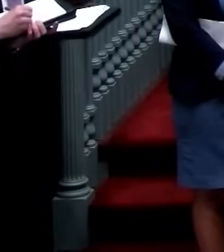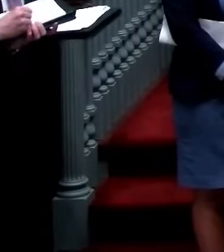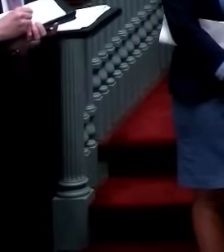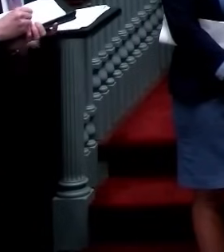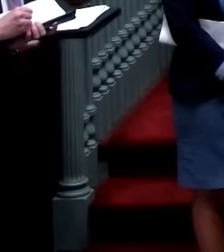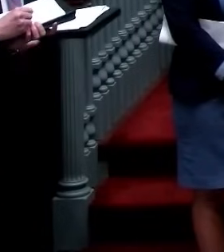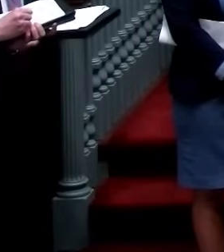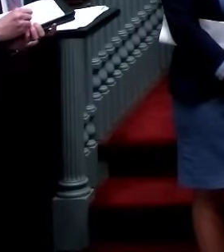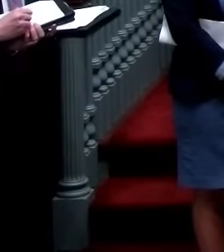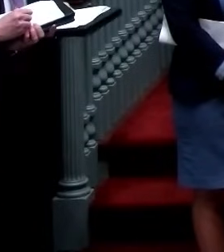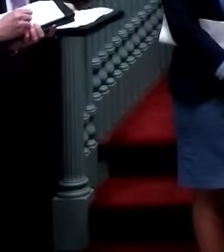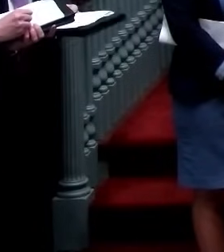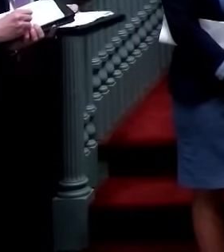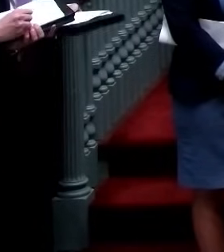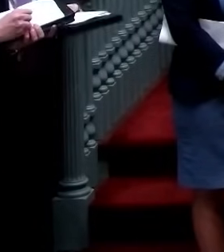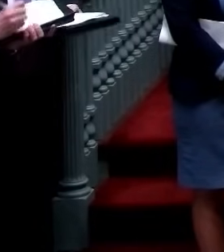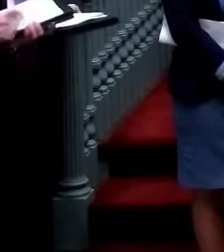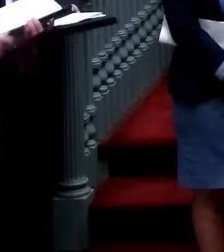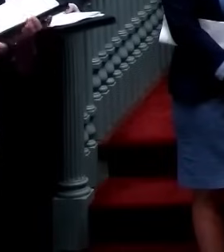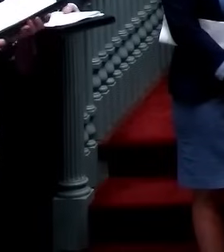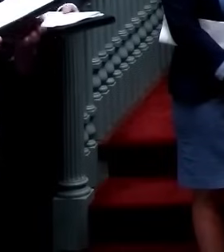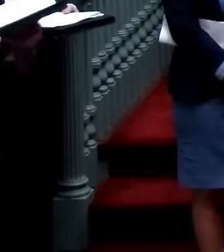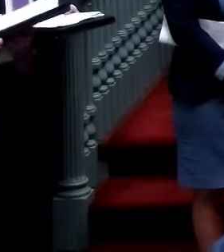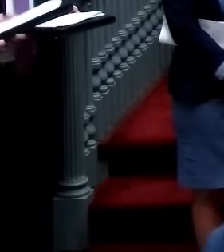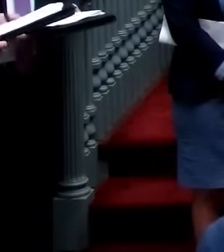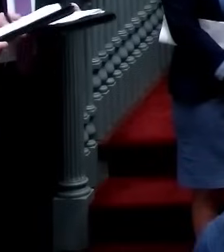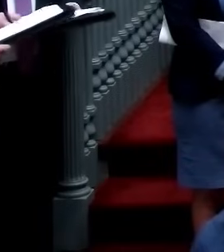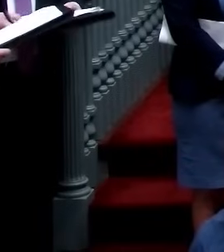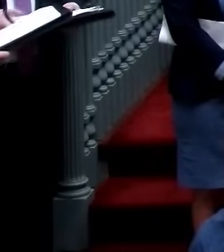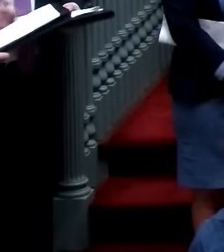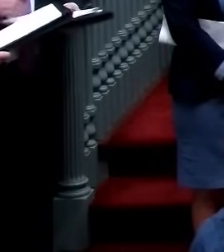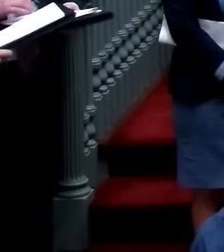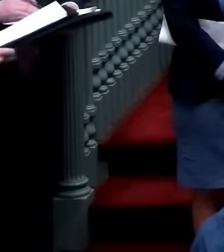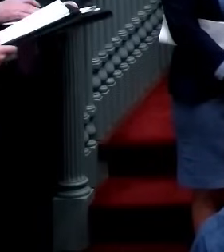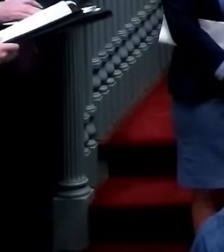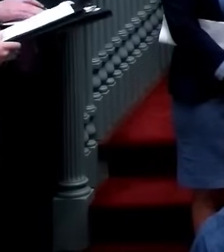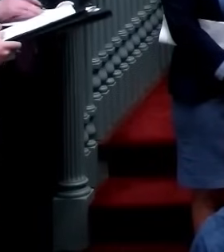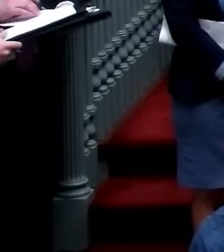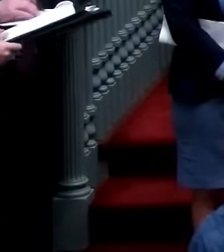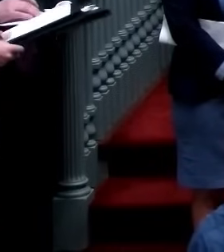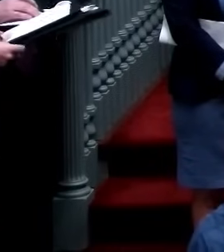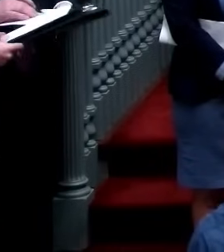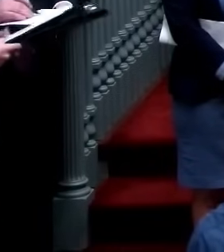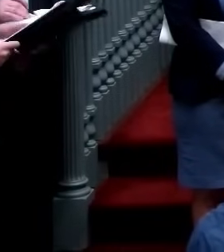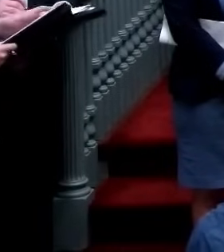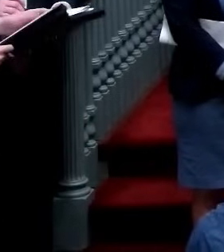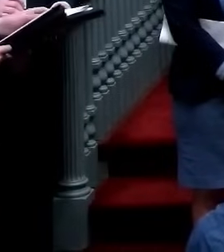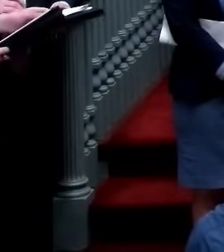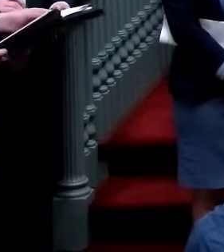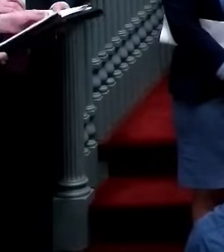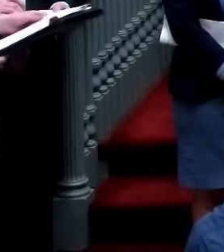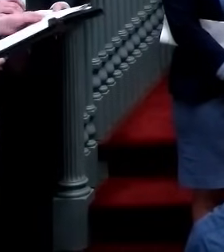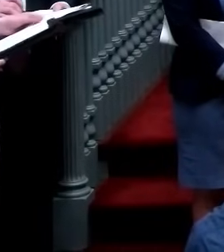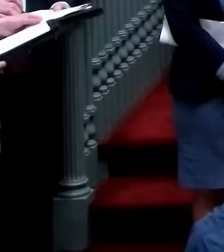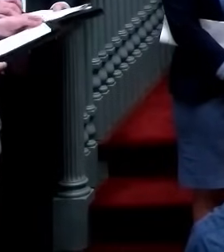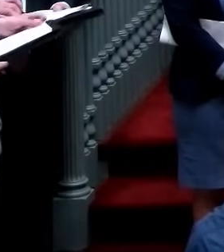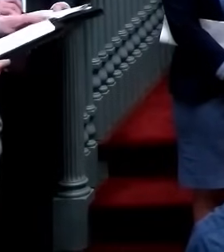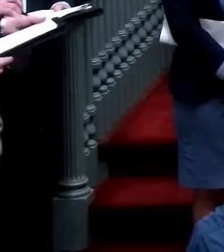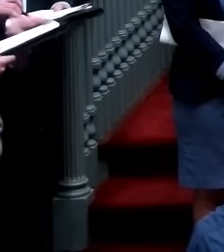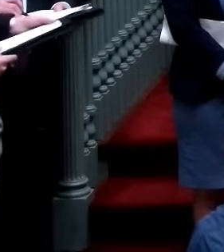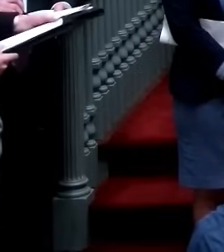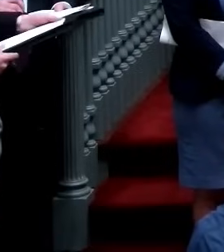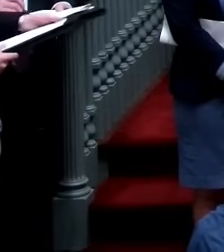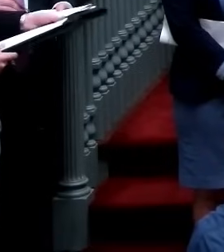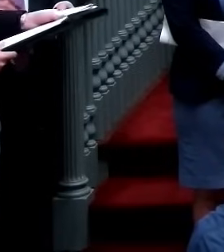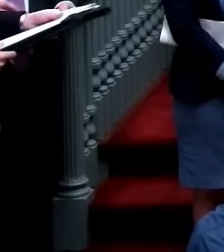joint session. Hearing no objection, we'll hereby appoint Senator Huxtable. Have you go, sir. Also,